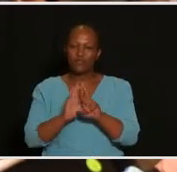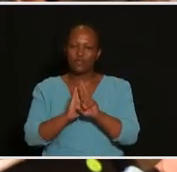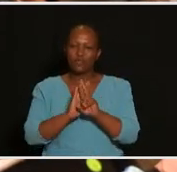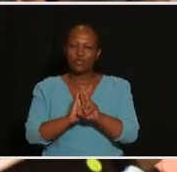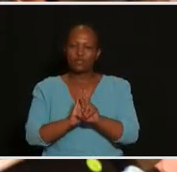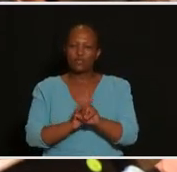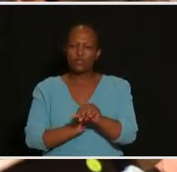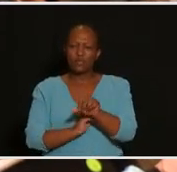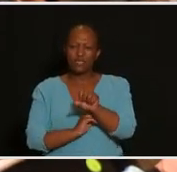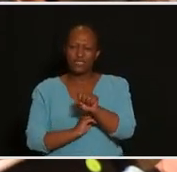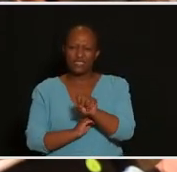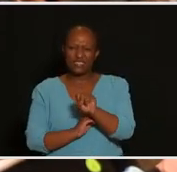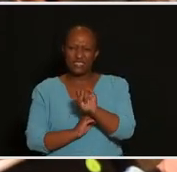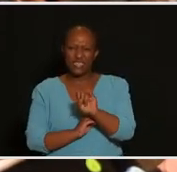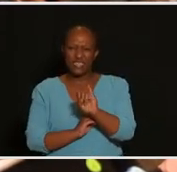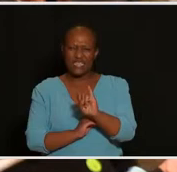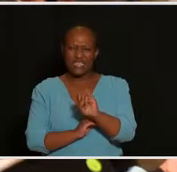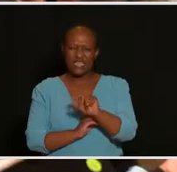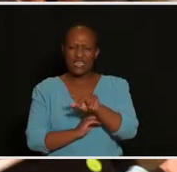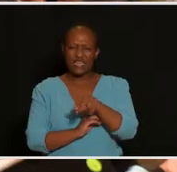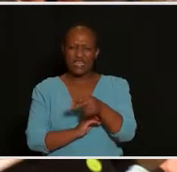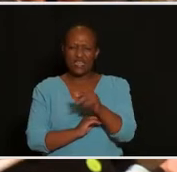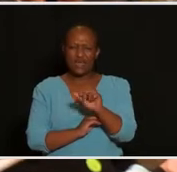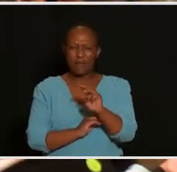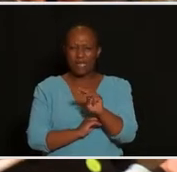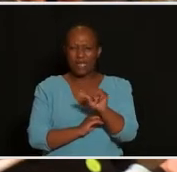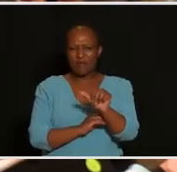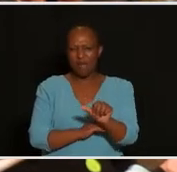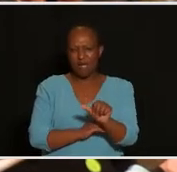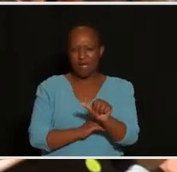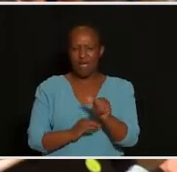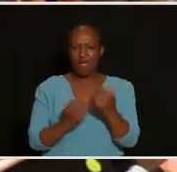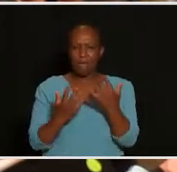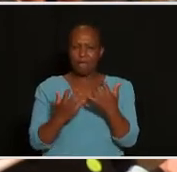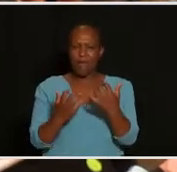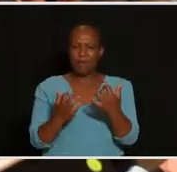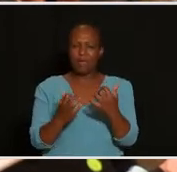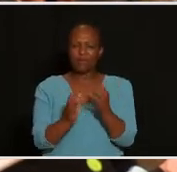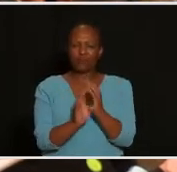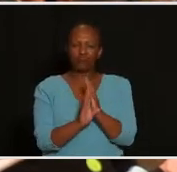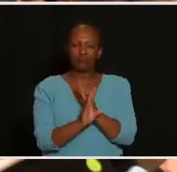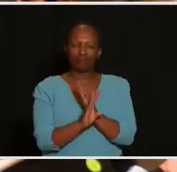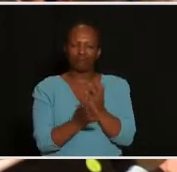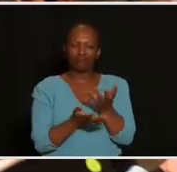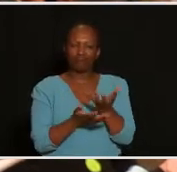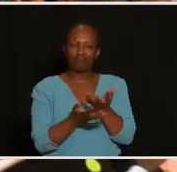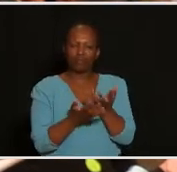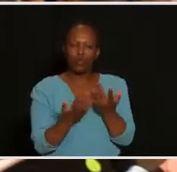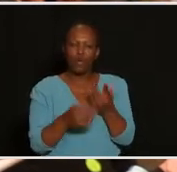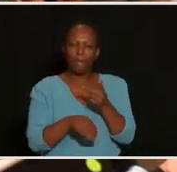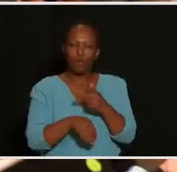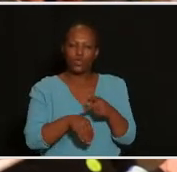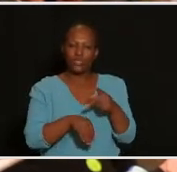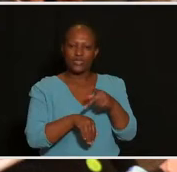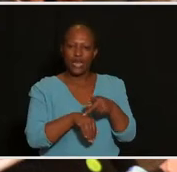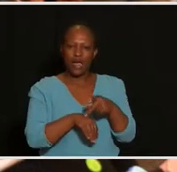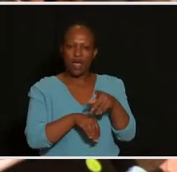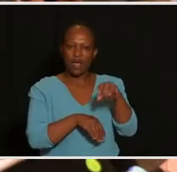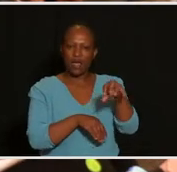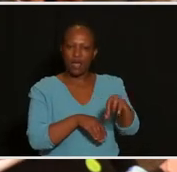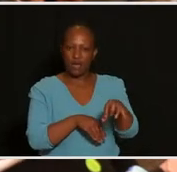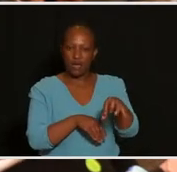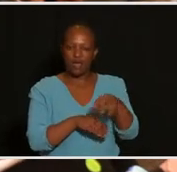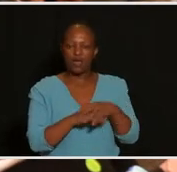parliamentary caucus which is in protea Glen and is is